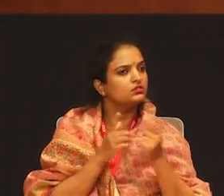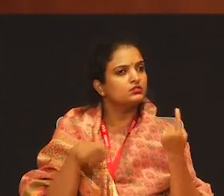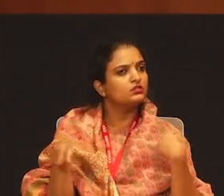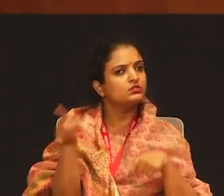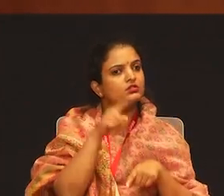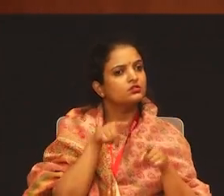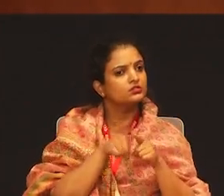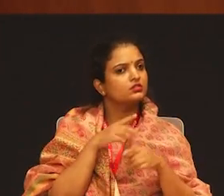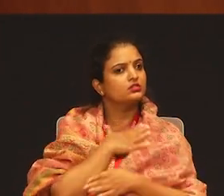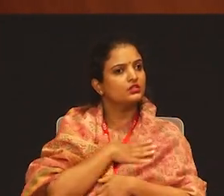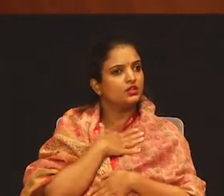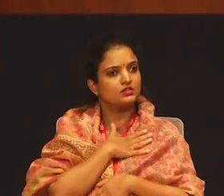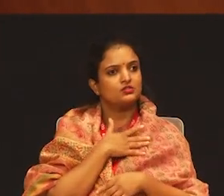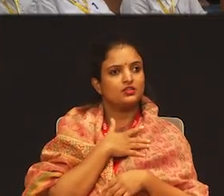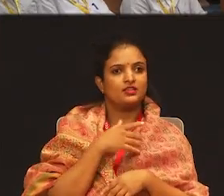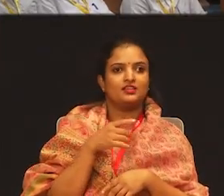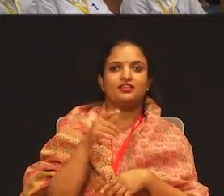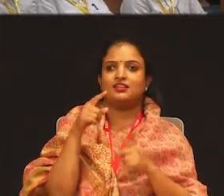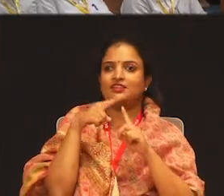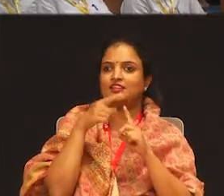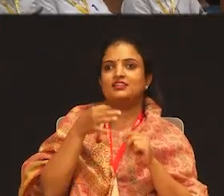all enjoy a cup of tea?